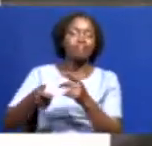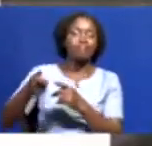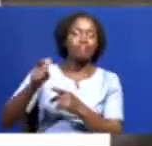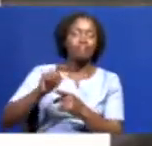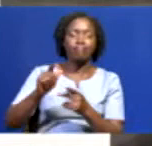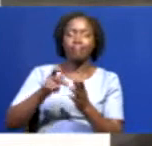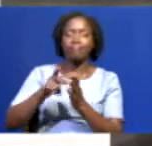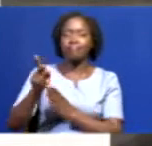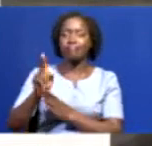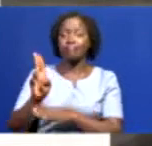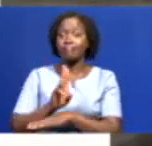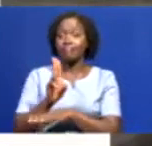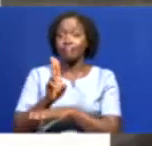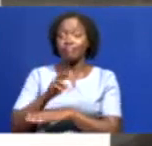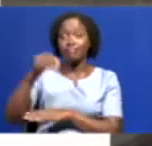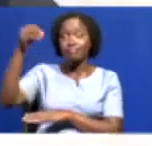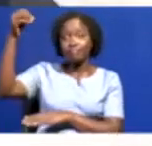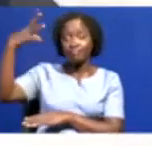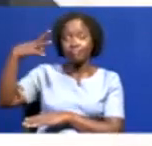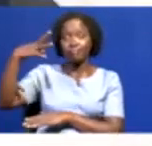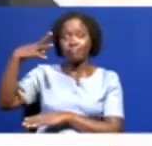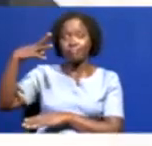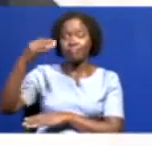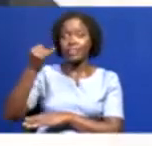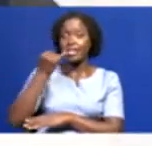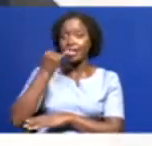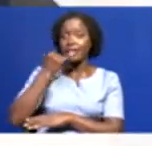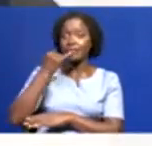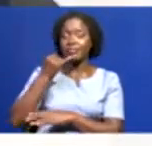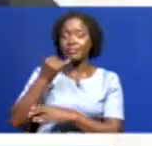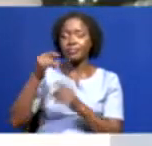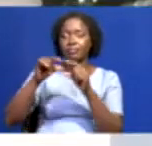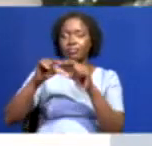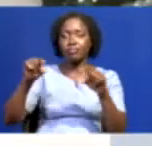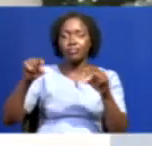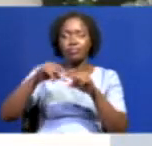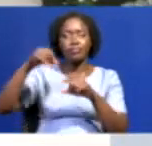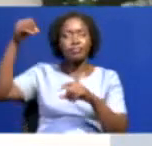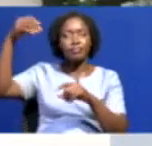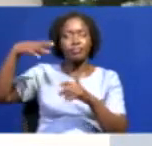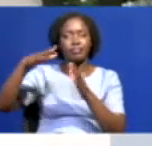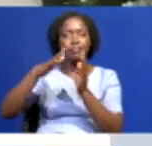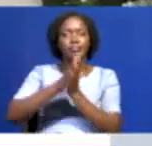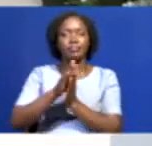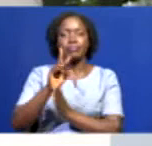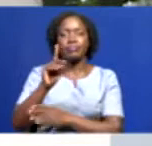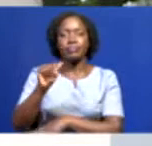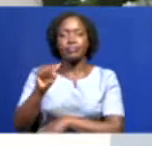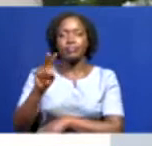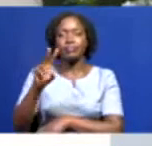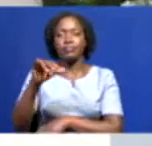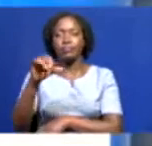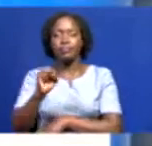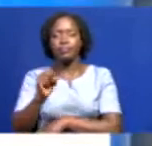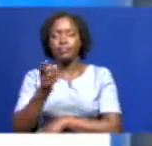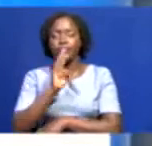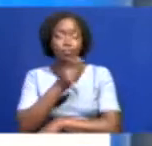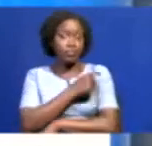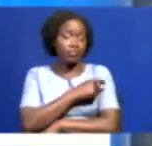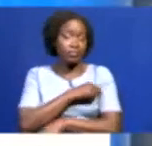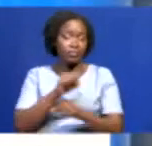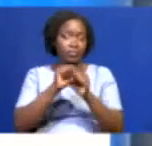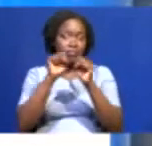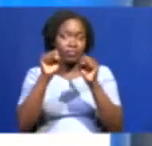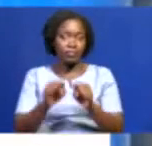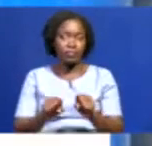to increased use of electricity and battery-powered solar pumps. Davis and Shirtliff says the water treatment system offers